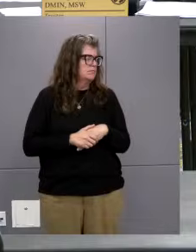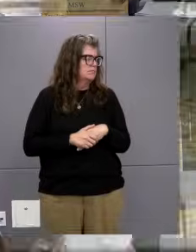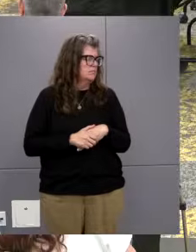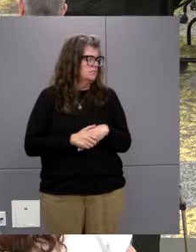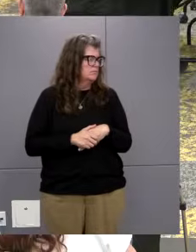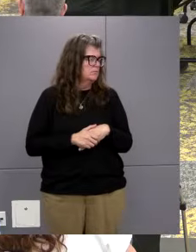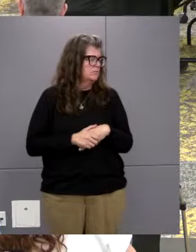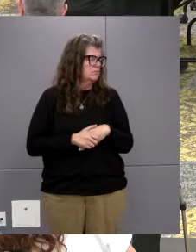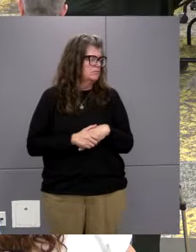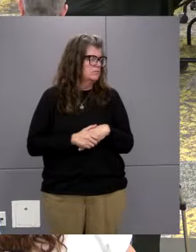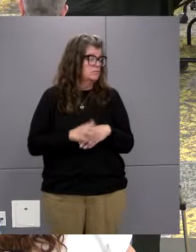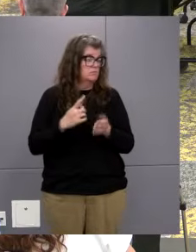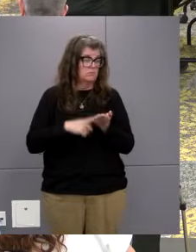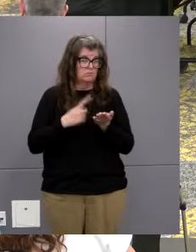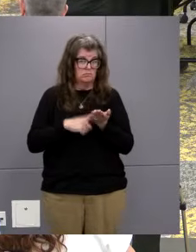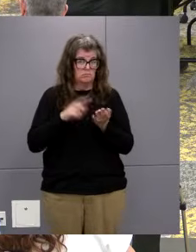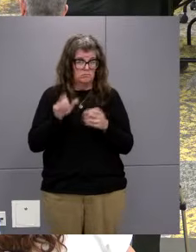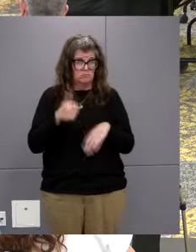Any other discussion?